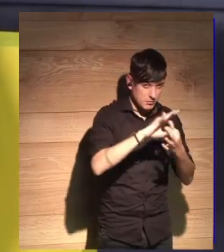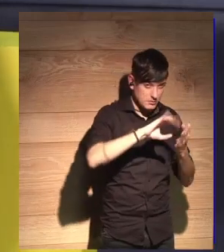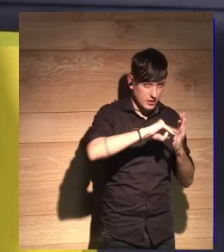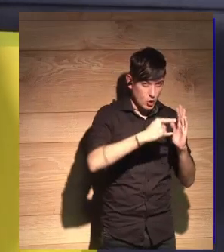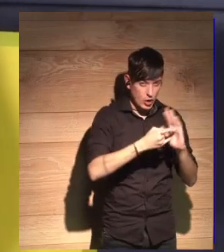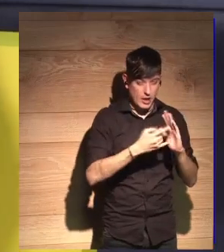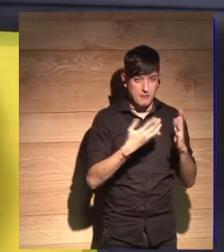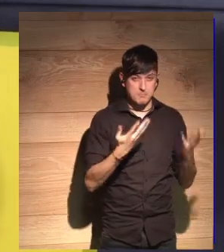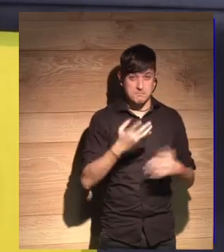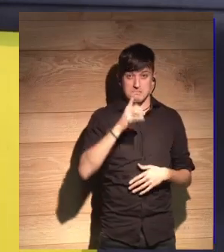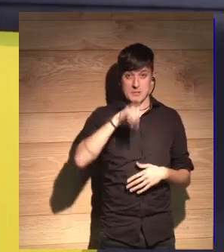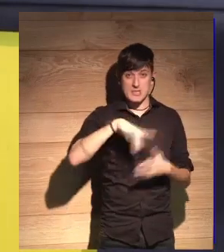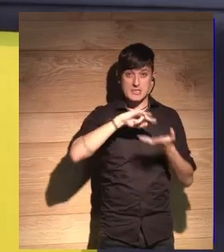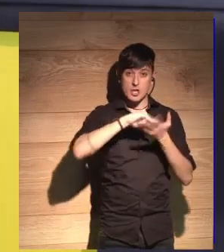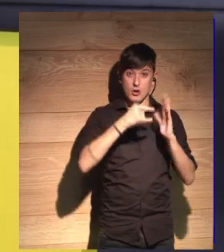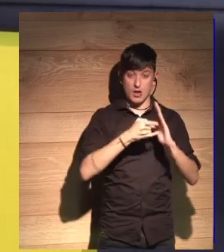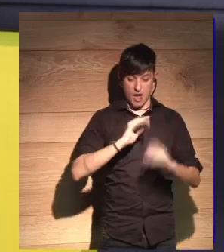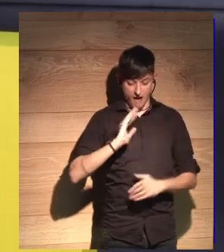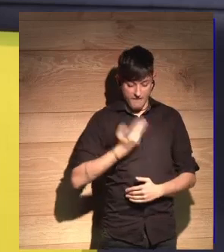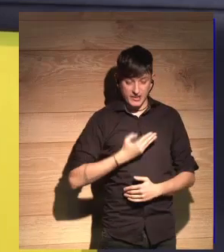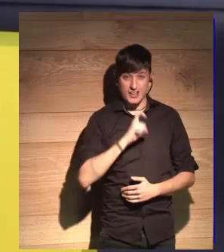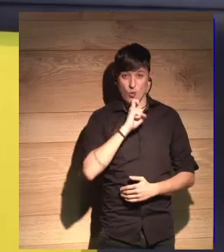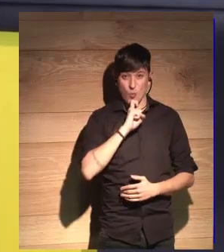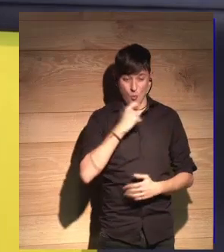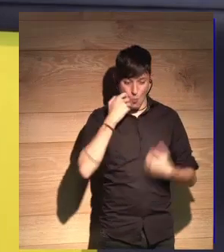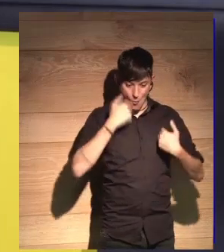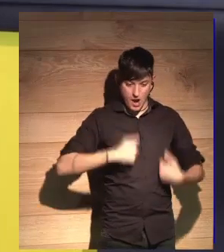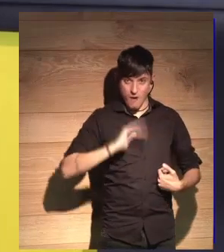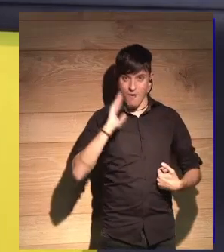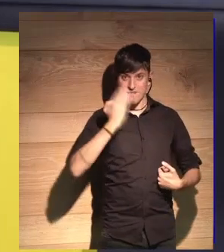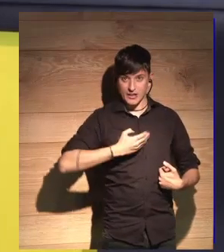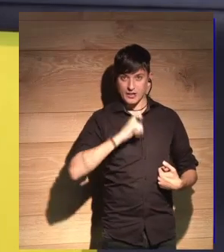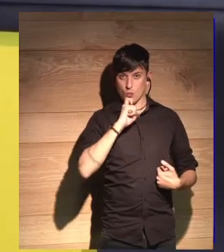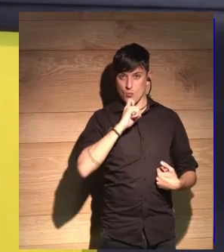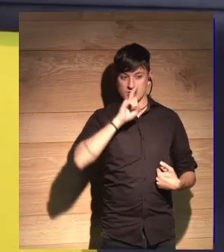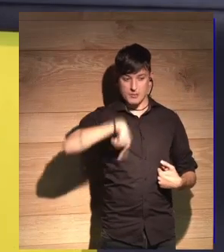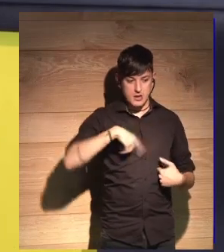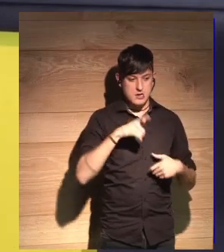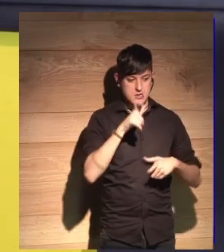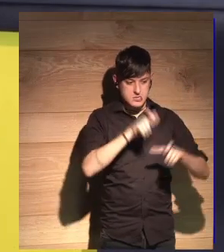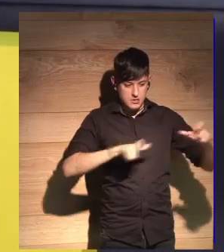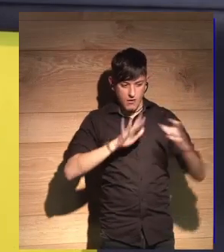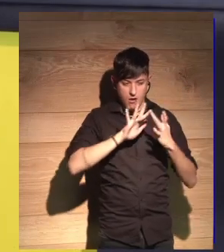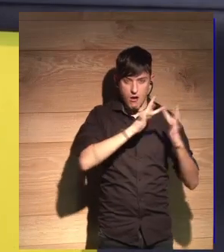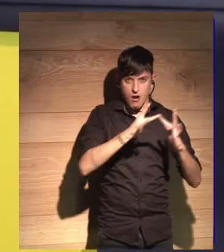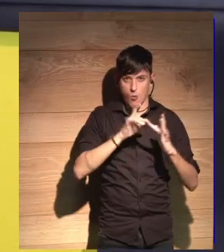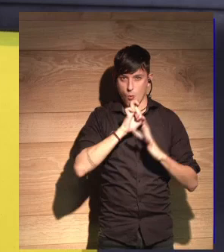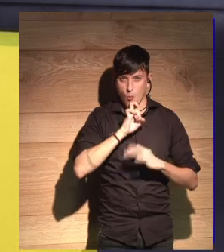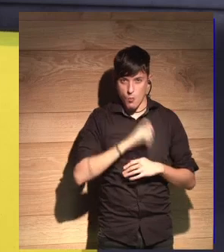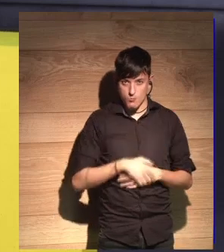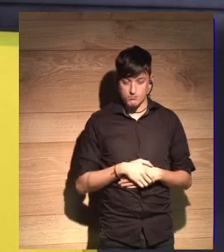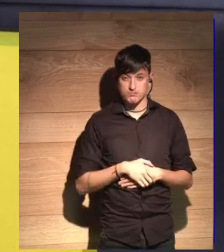always focused on technology and thinking how technology affects us as human beings and how we relate to each